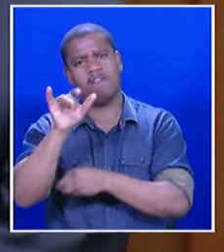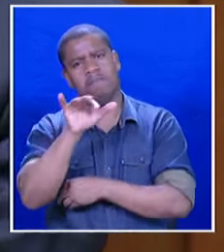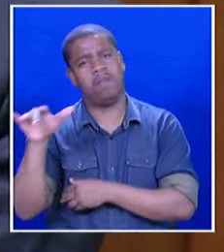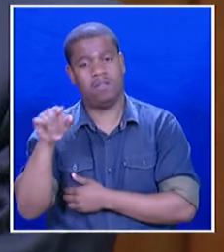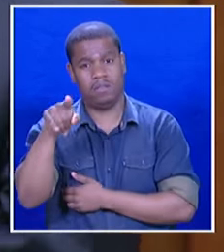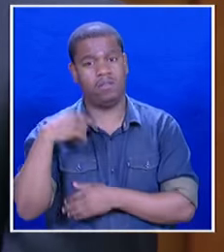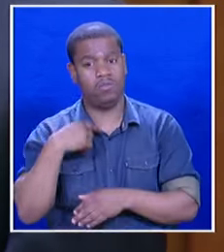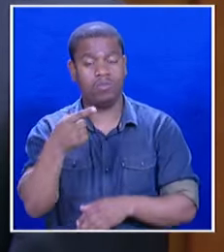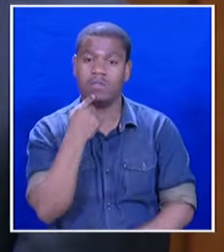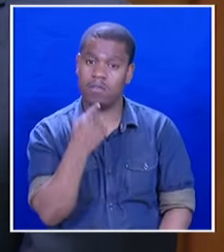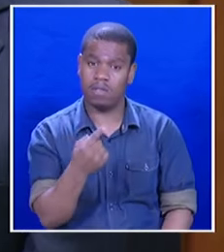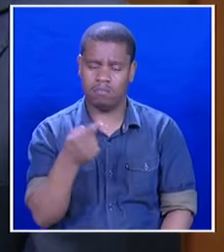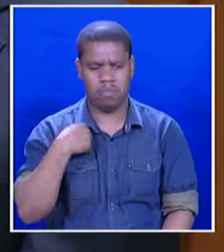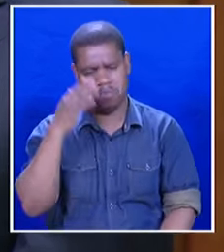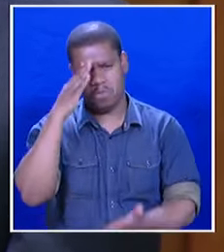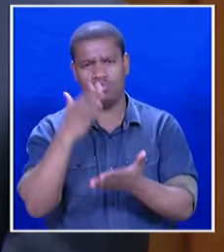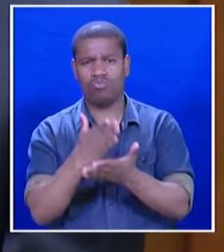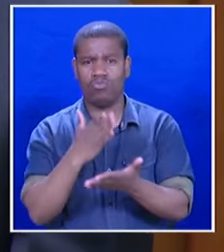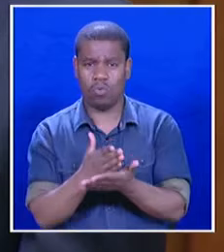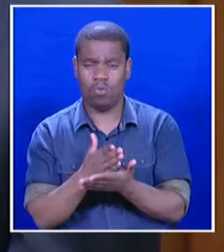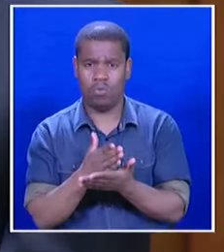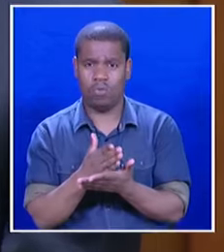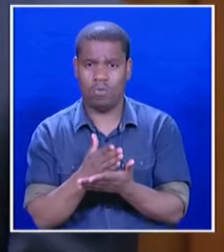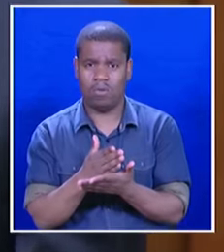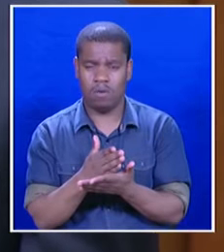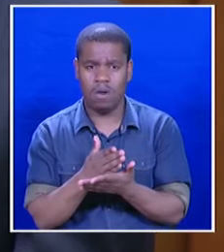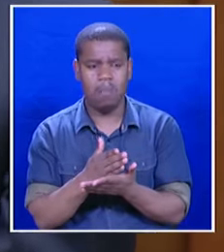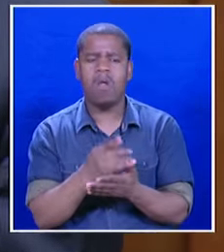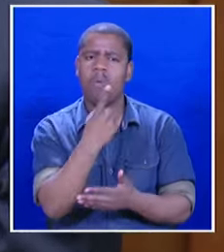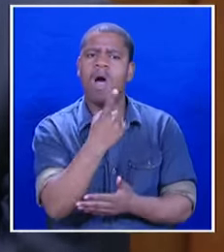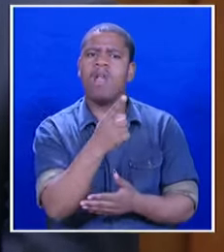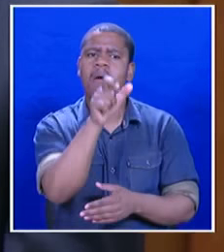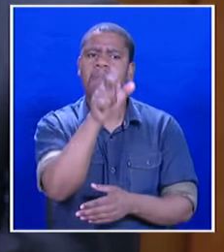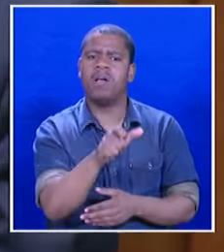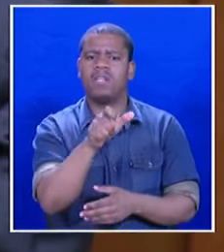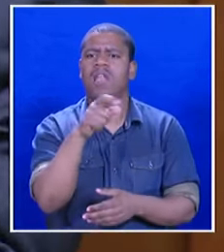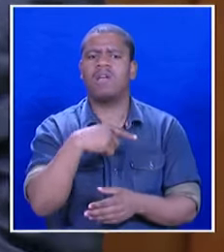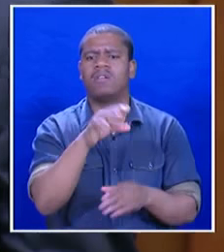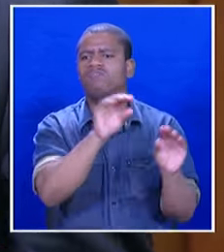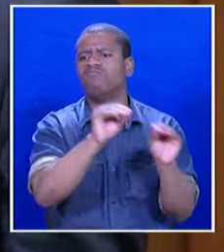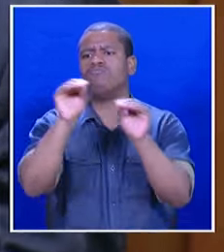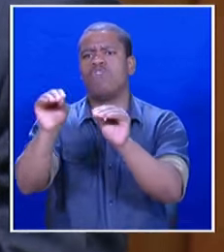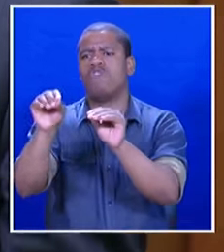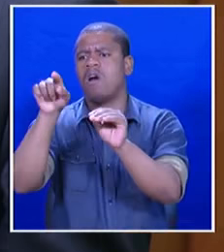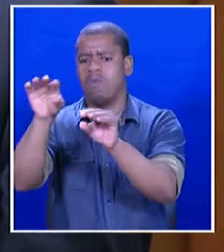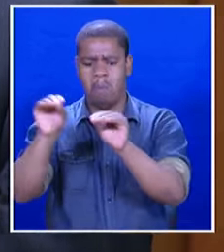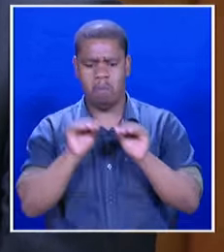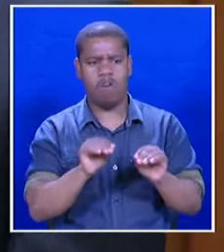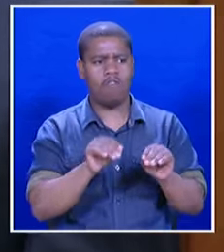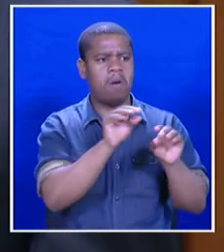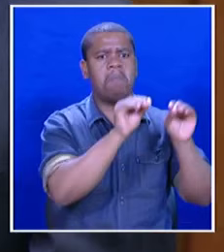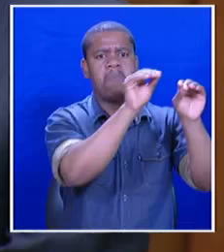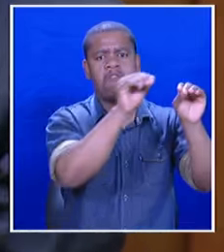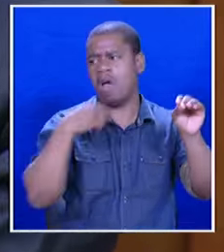sure that we don't recycle one person again and again while others are looking at that particular person?